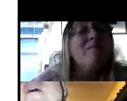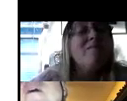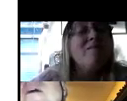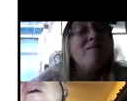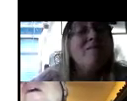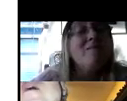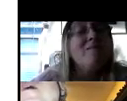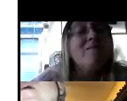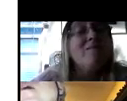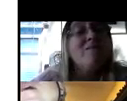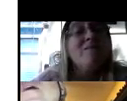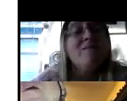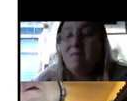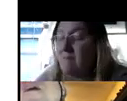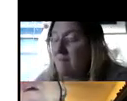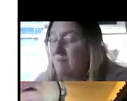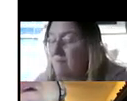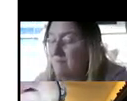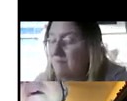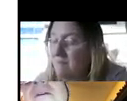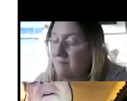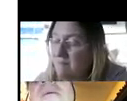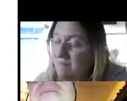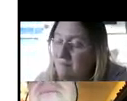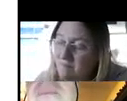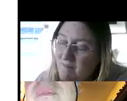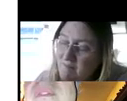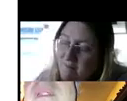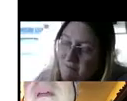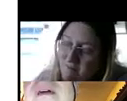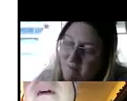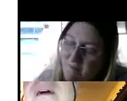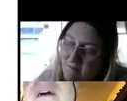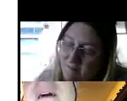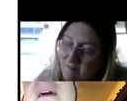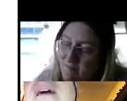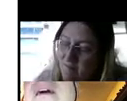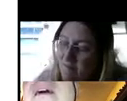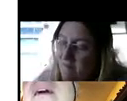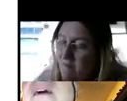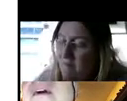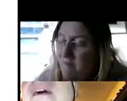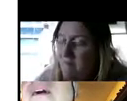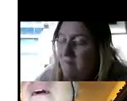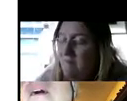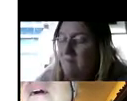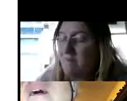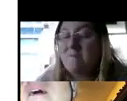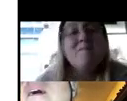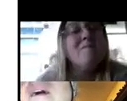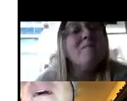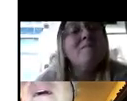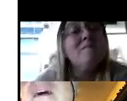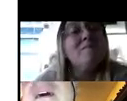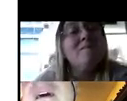about belonging and community. Right. So I don't know if you'd want to speak to that. Yeah, I can't think. Tima